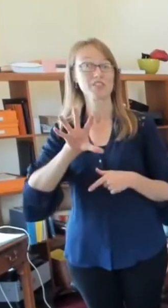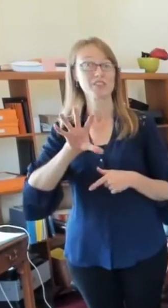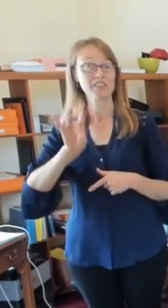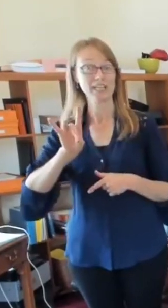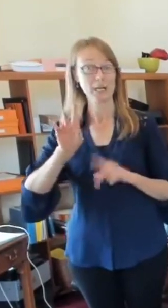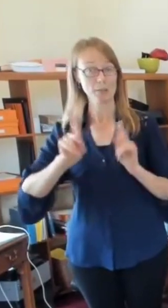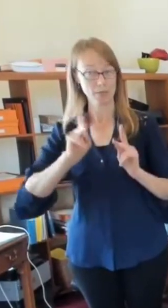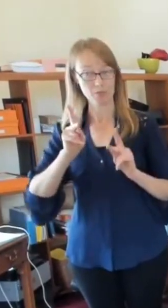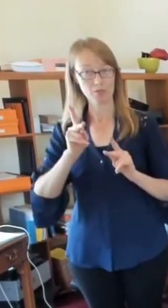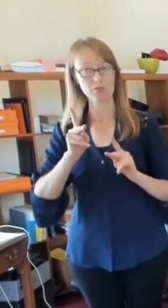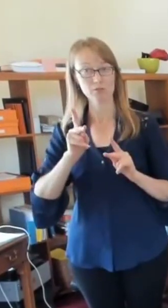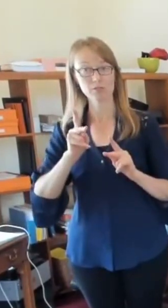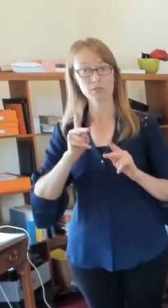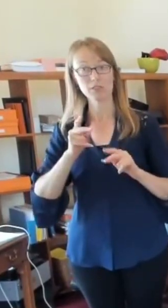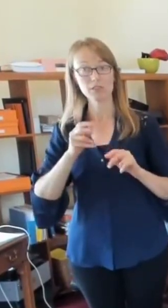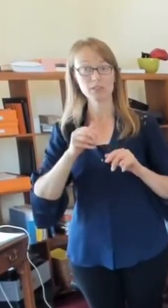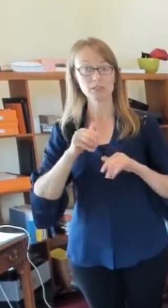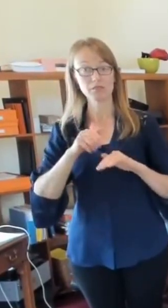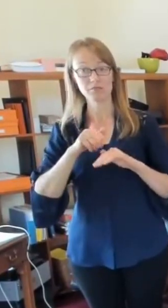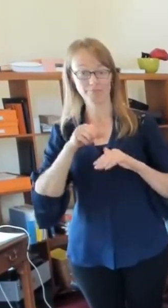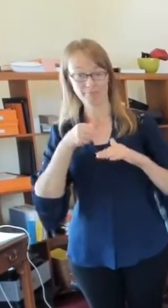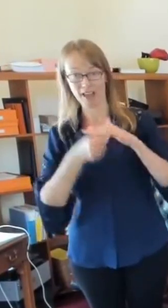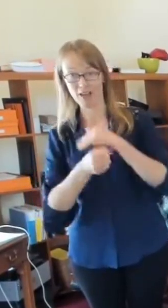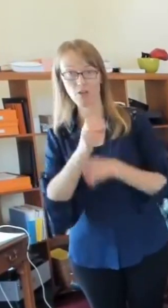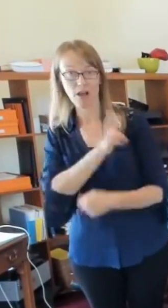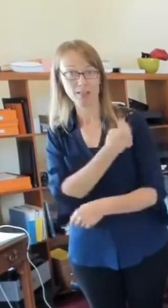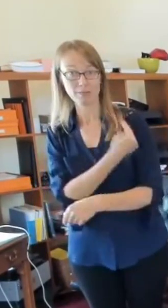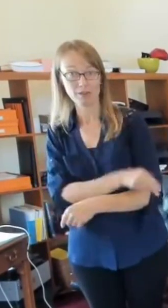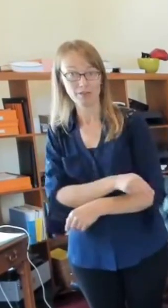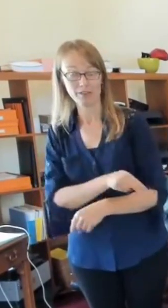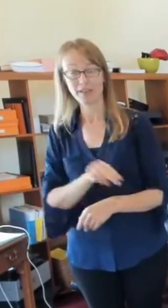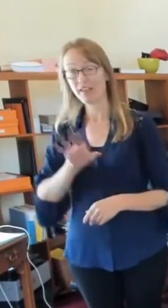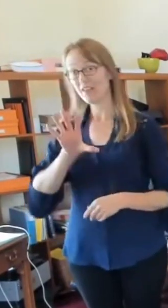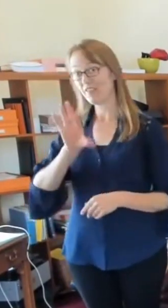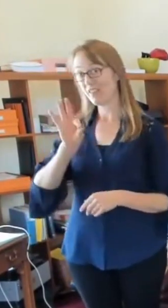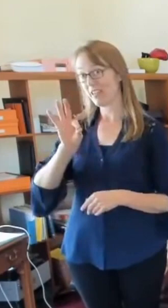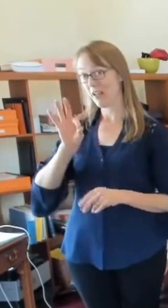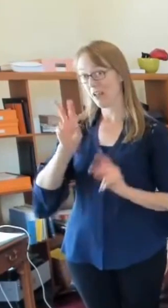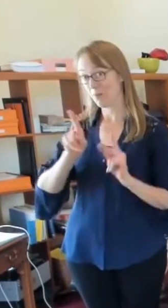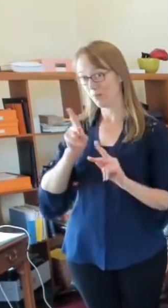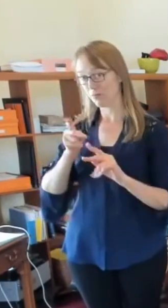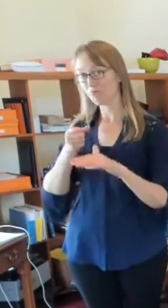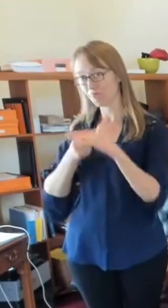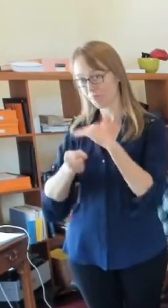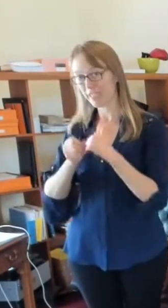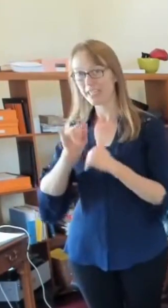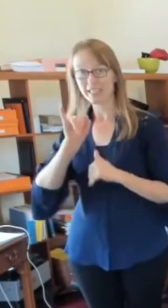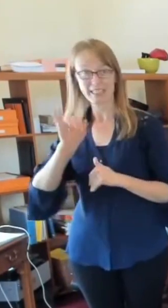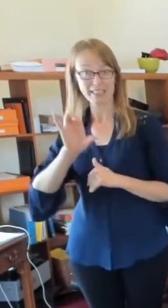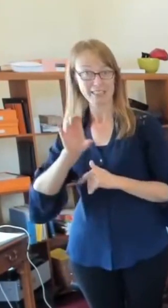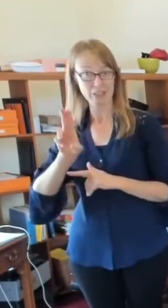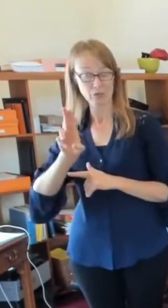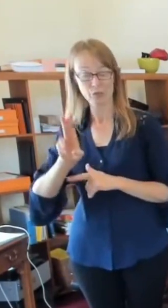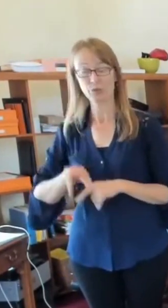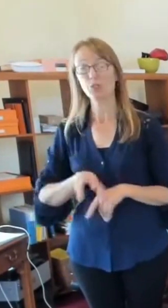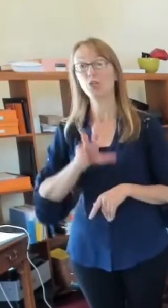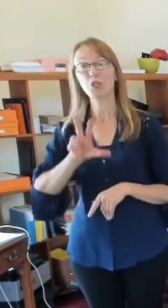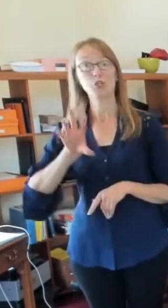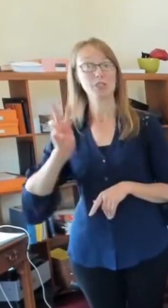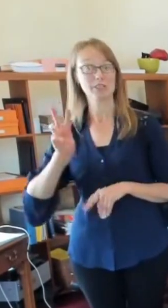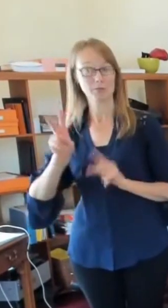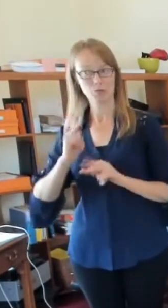258 people are in the hospital in the region. 59 are in ICU. 36 are on ventilators.